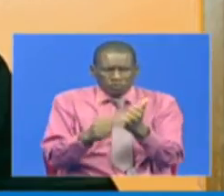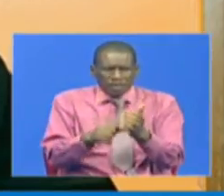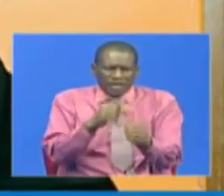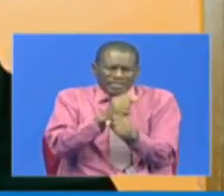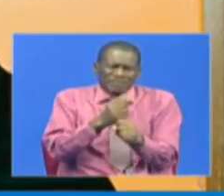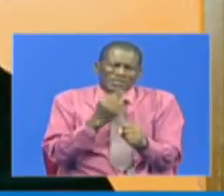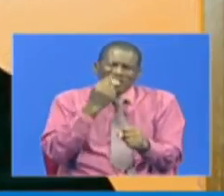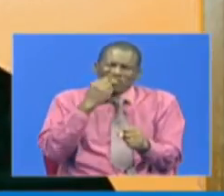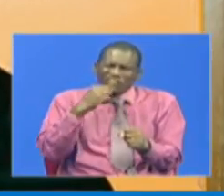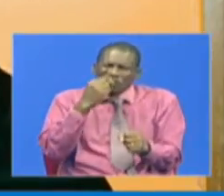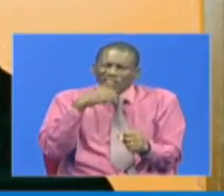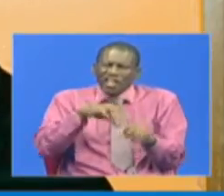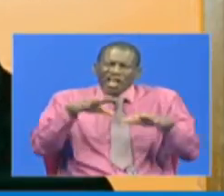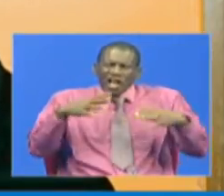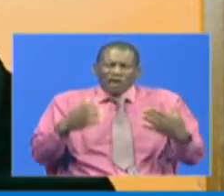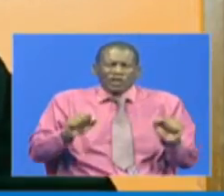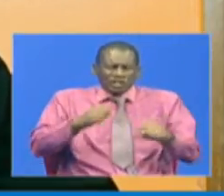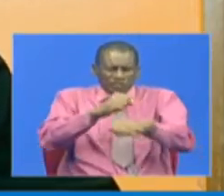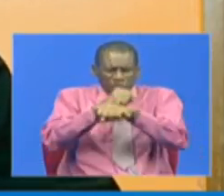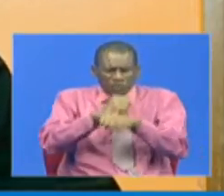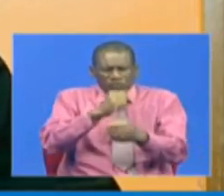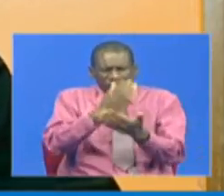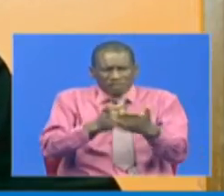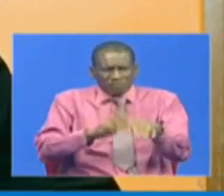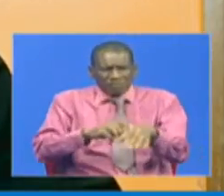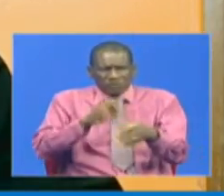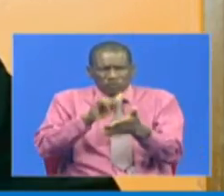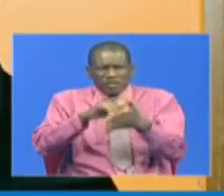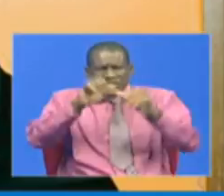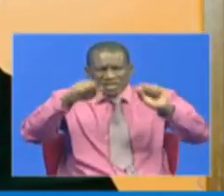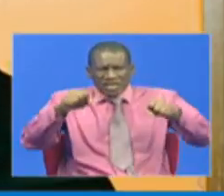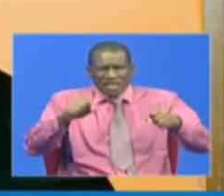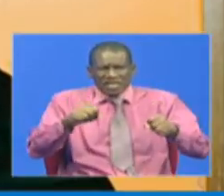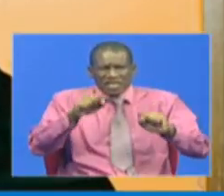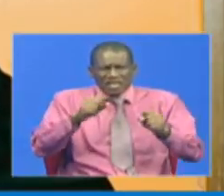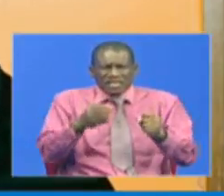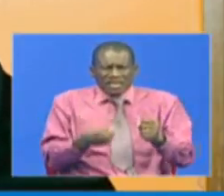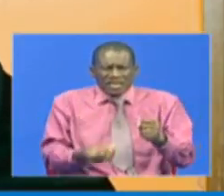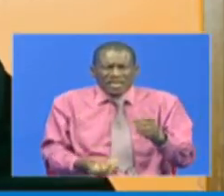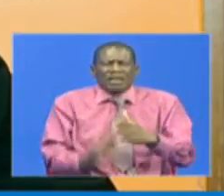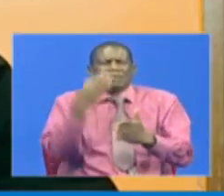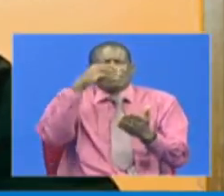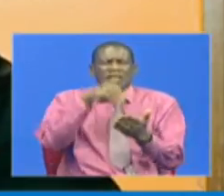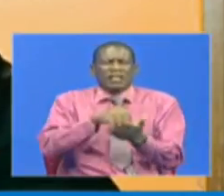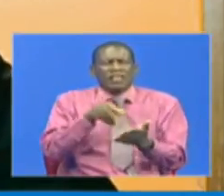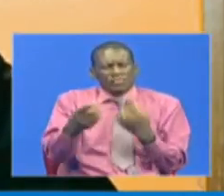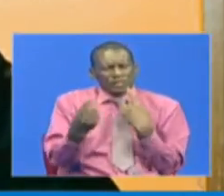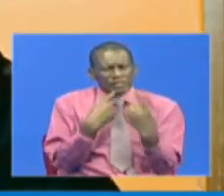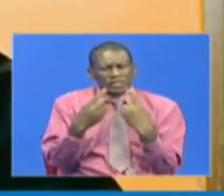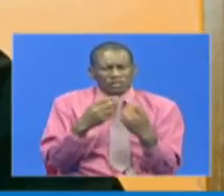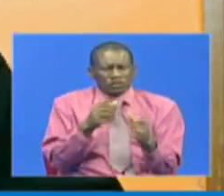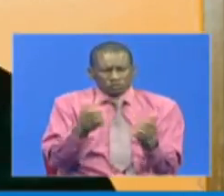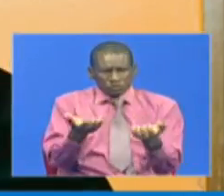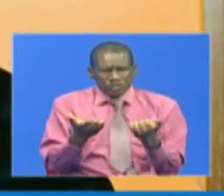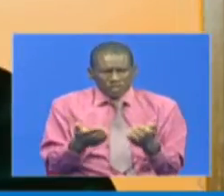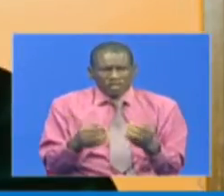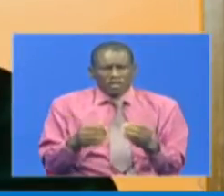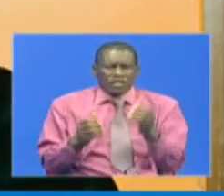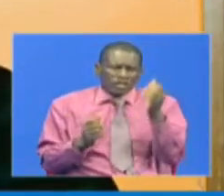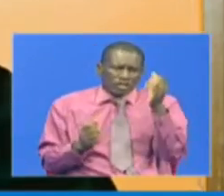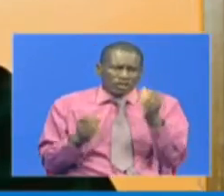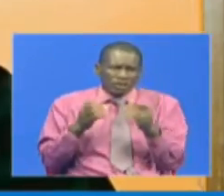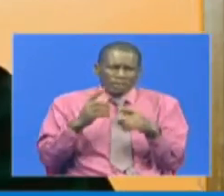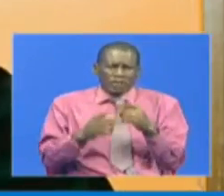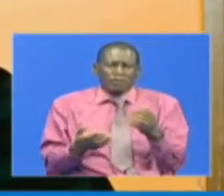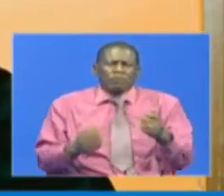be protected for a while so that it can actually recoup? And I think that is a conversation. Whereas blanket protection of